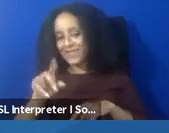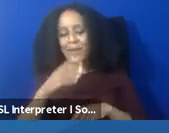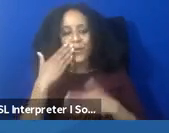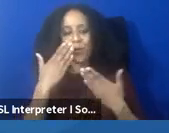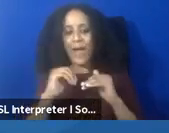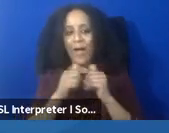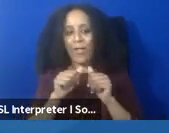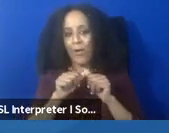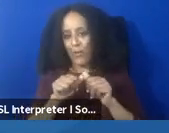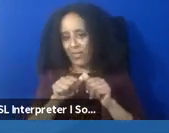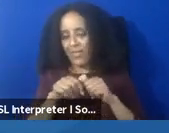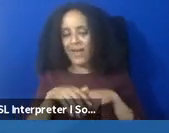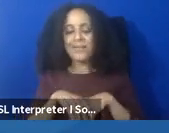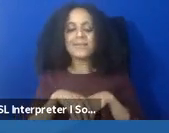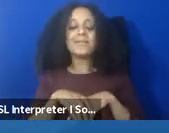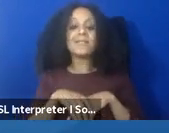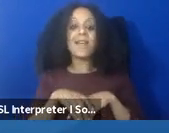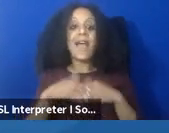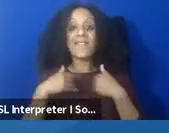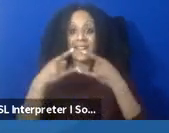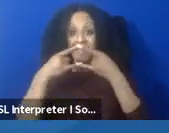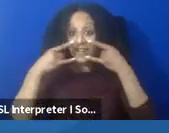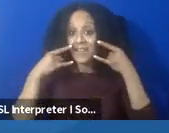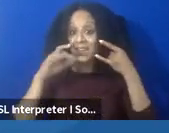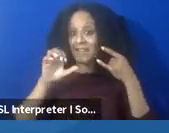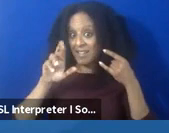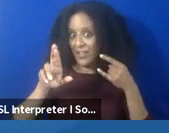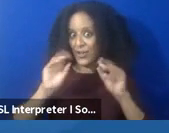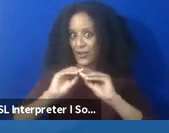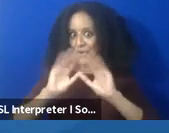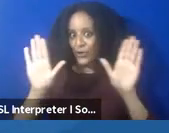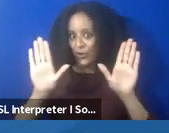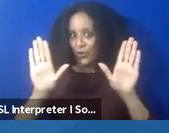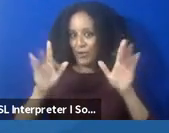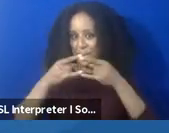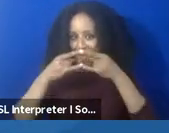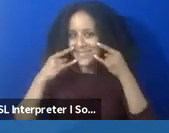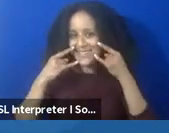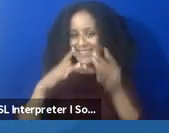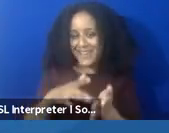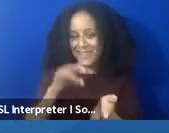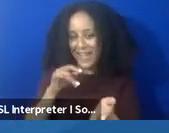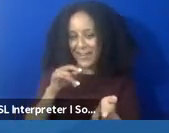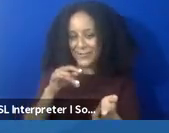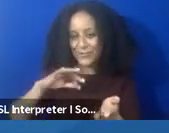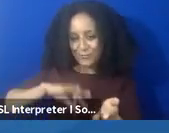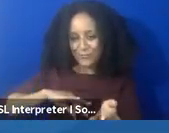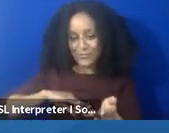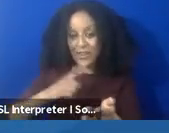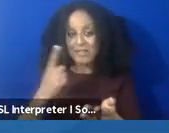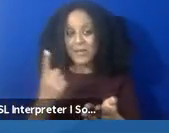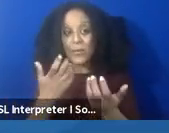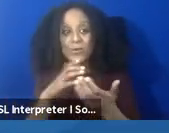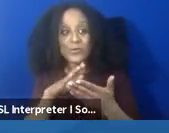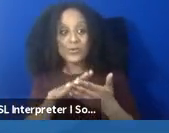going to last, having a clear mask is a definite advantage. Does someone want to address this?